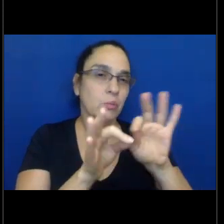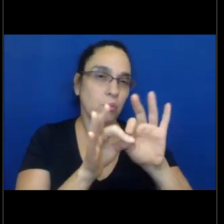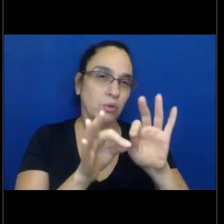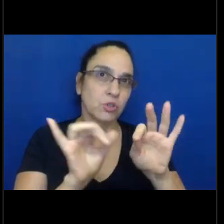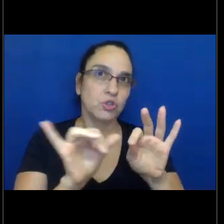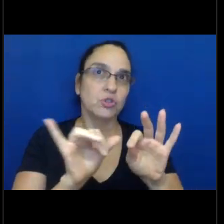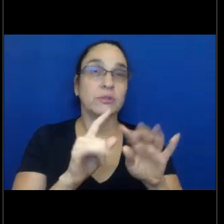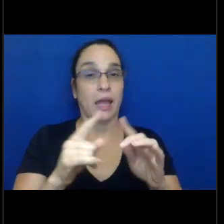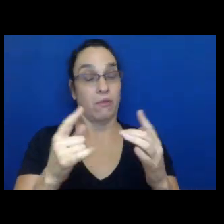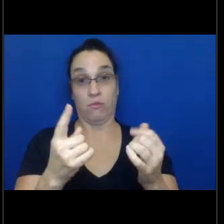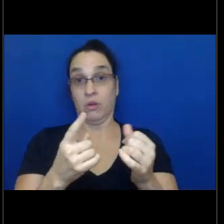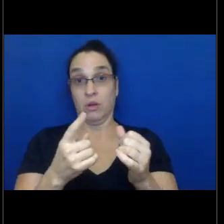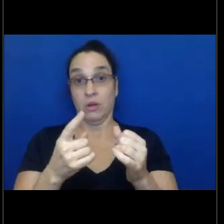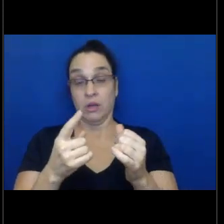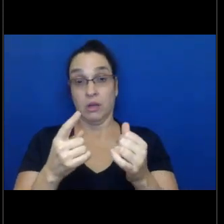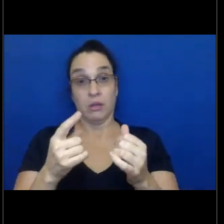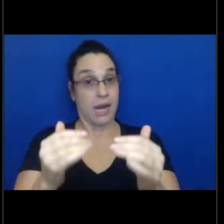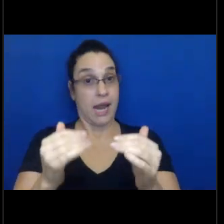are engaging with.